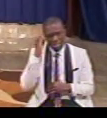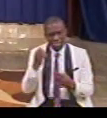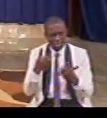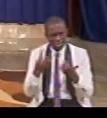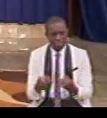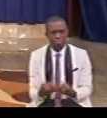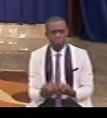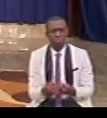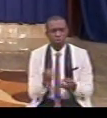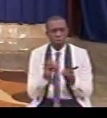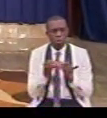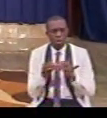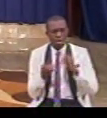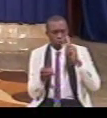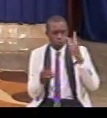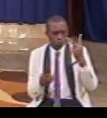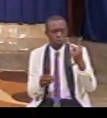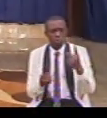watch